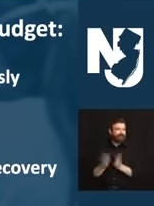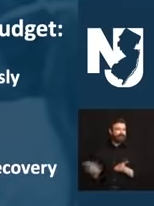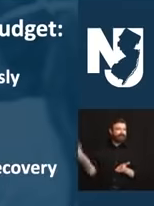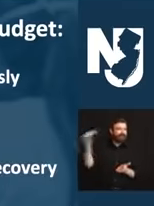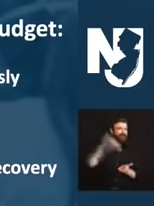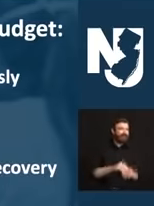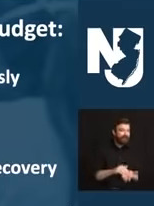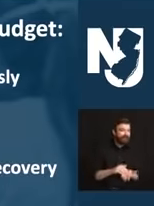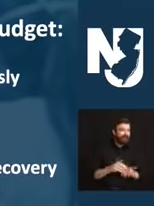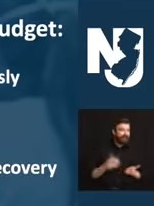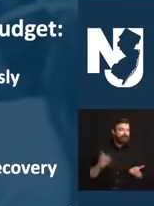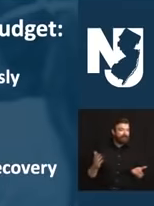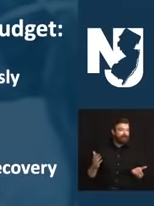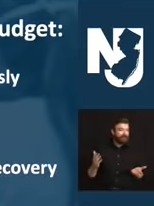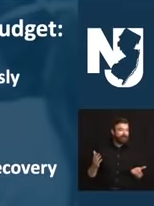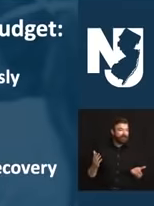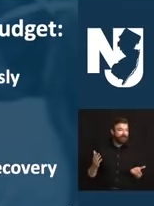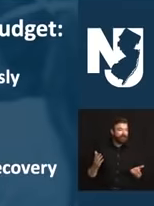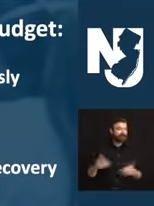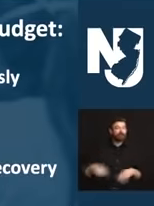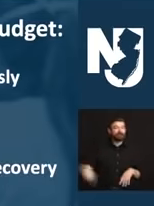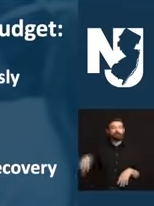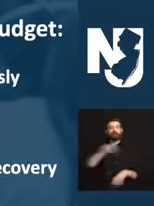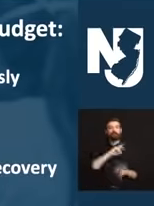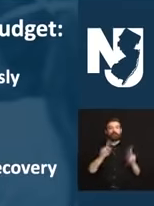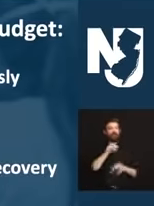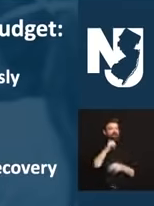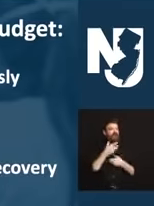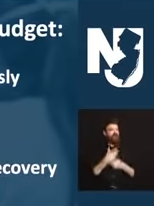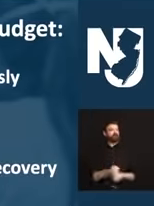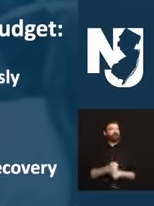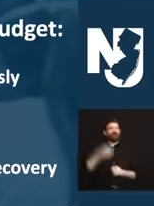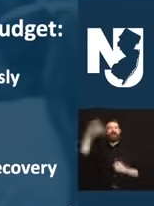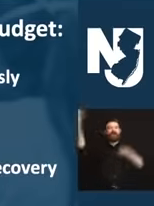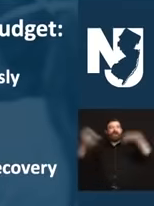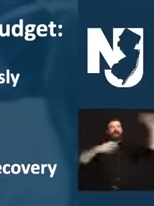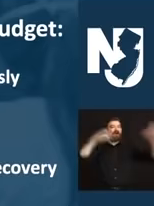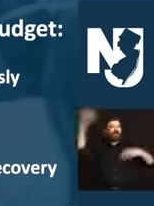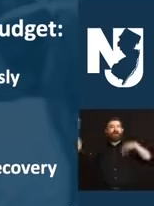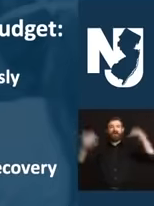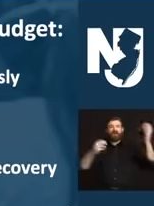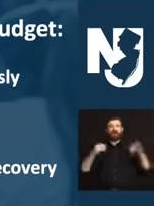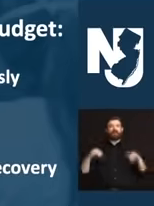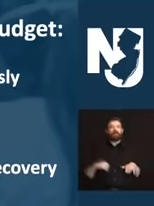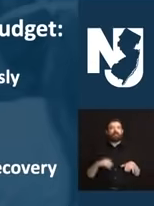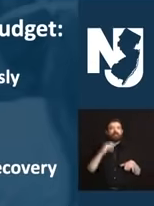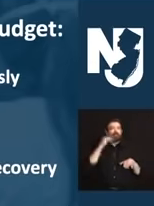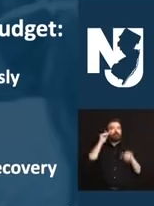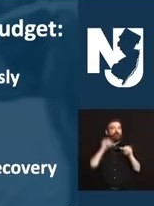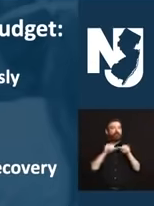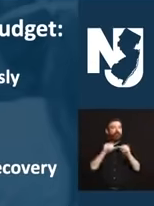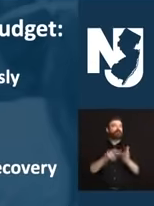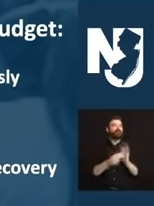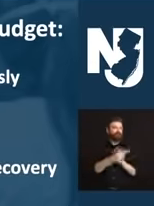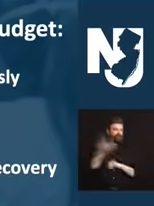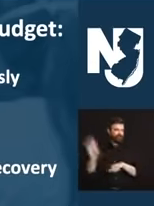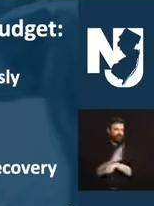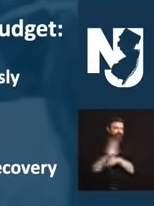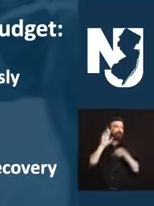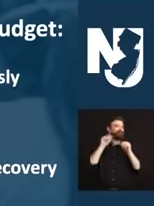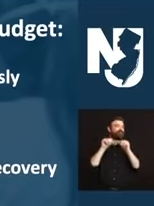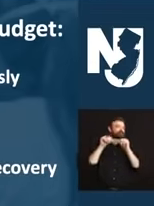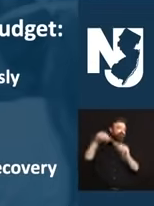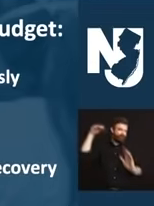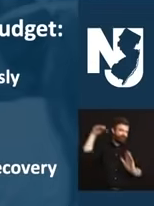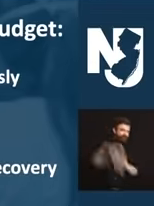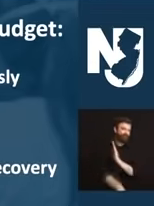recovery falters. And this is one reason why we must continue to be data-driven and deliberate in our approach. Not only does our